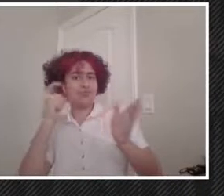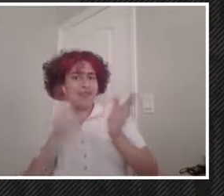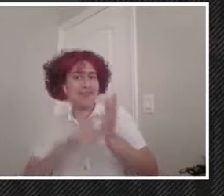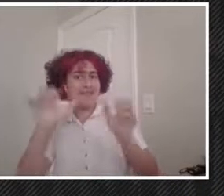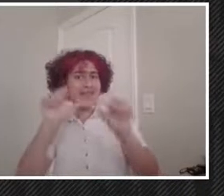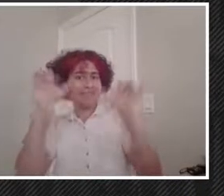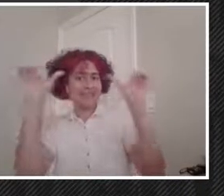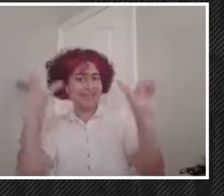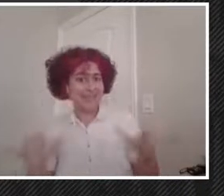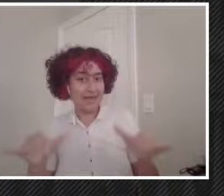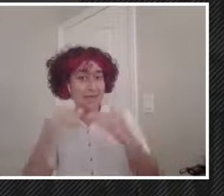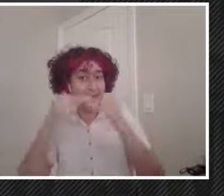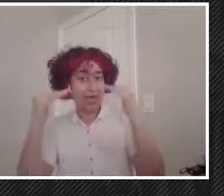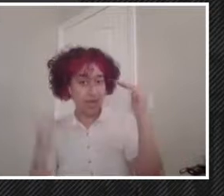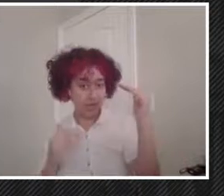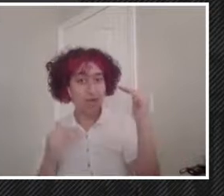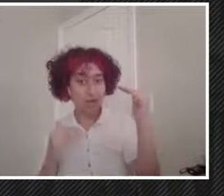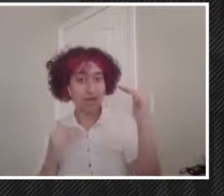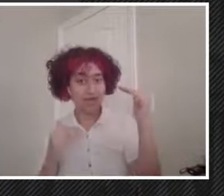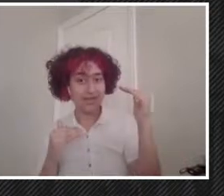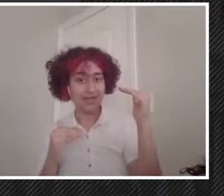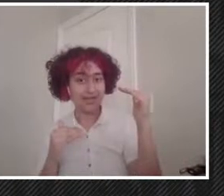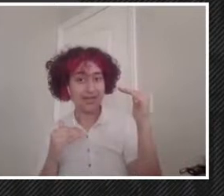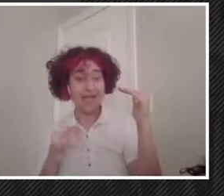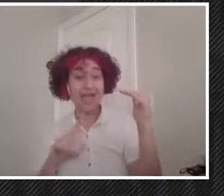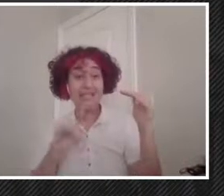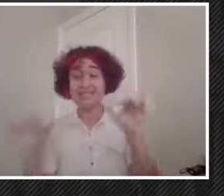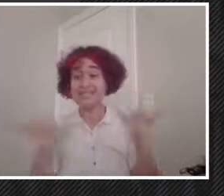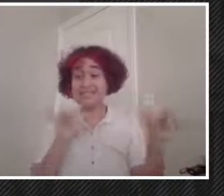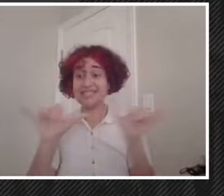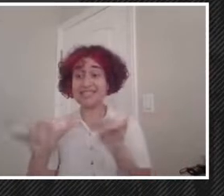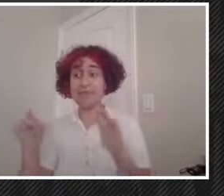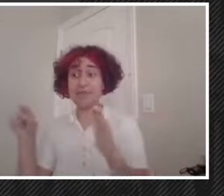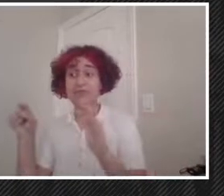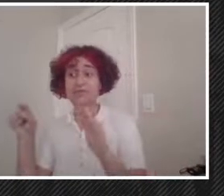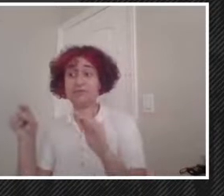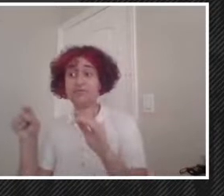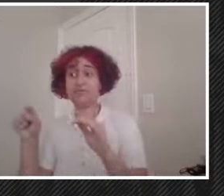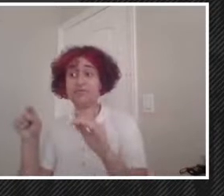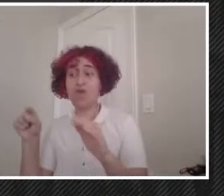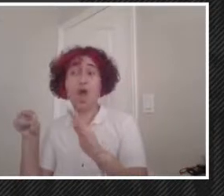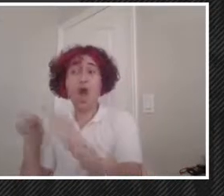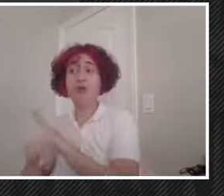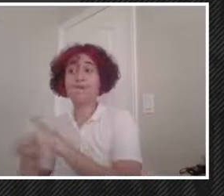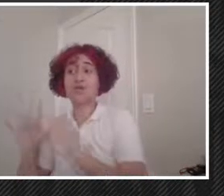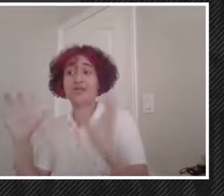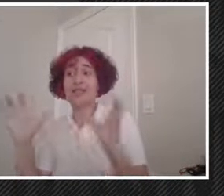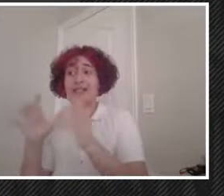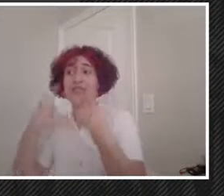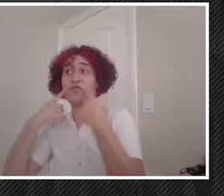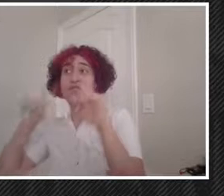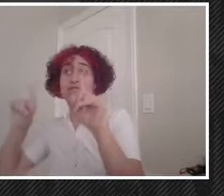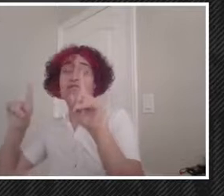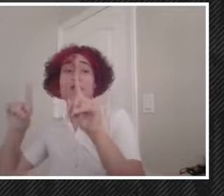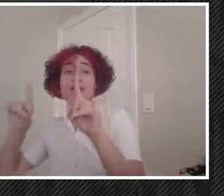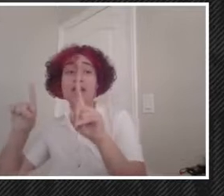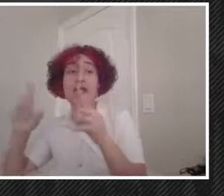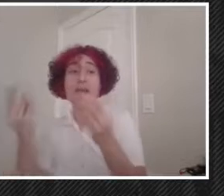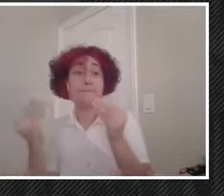is actually as harmful for our collective prosperity, and even more so if we actually focus